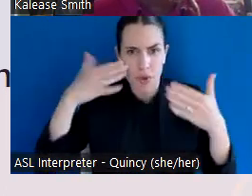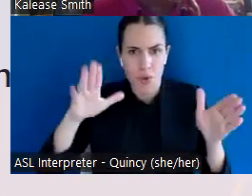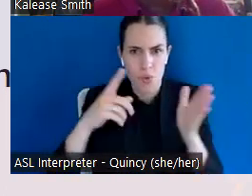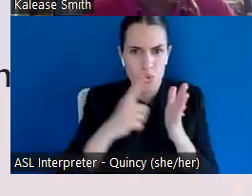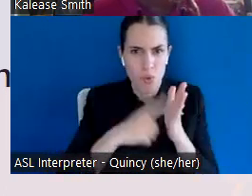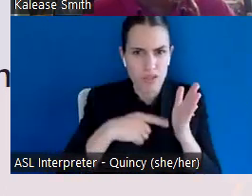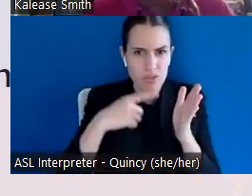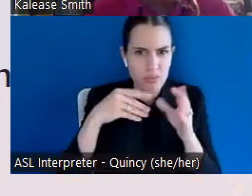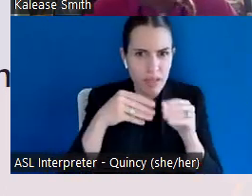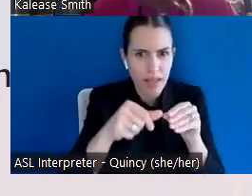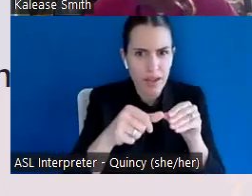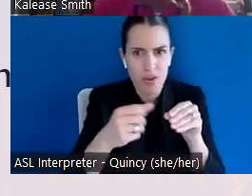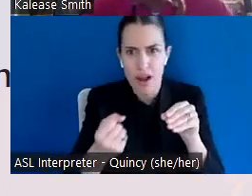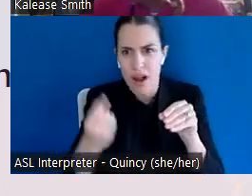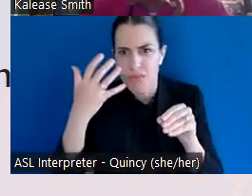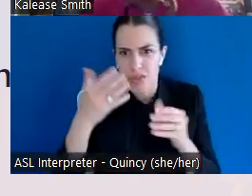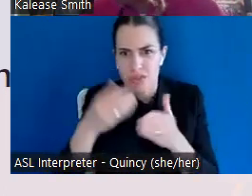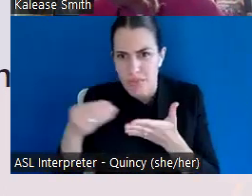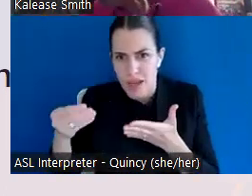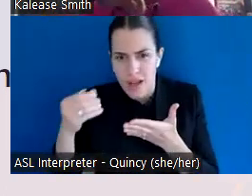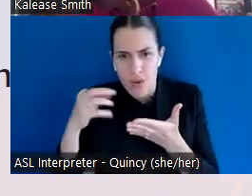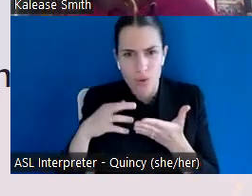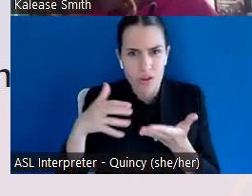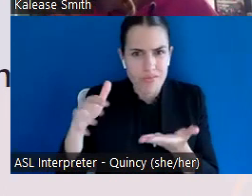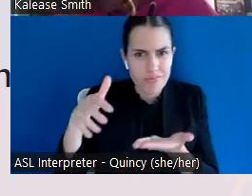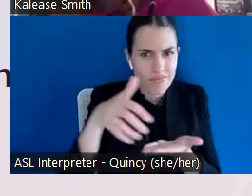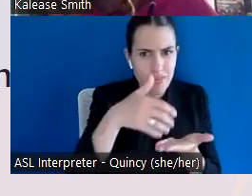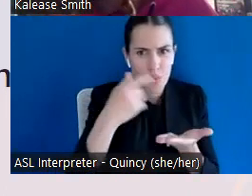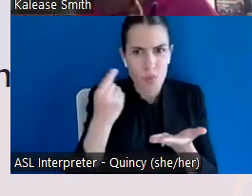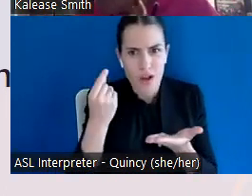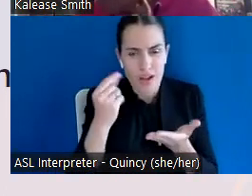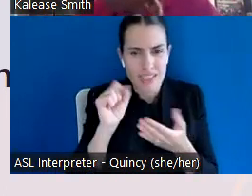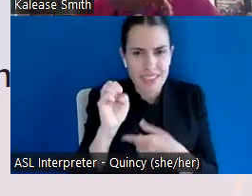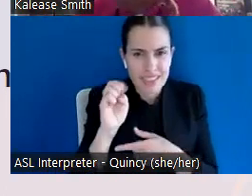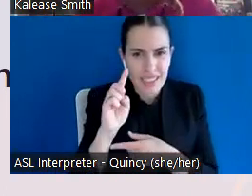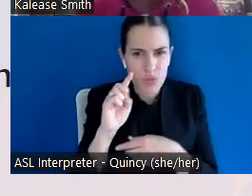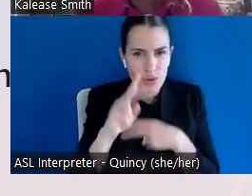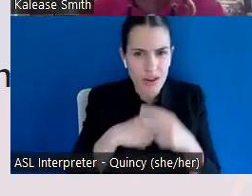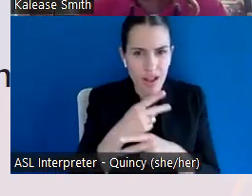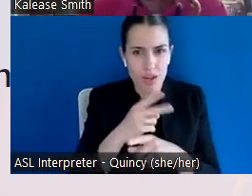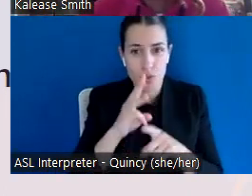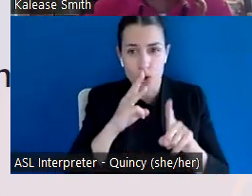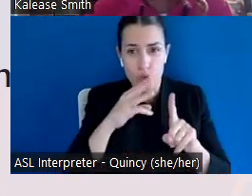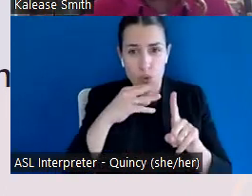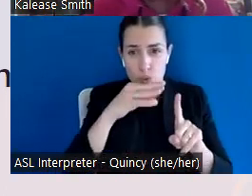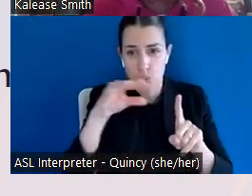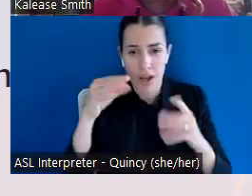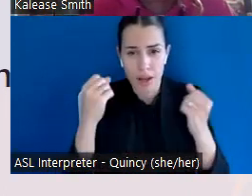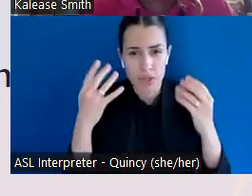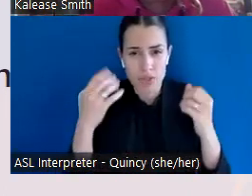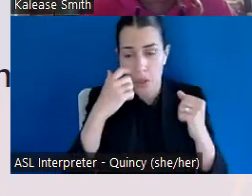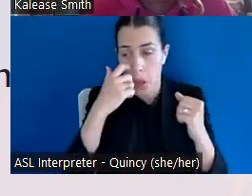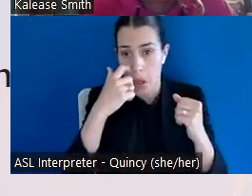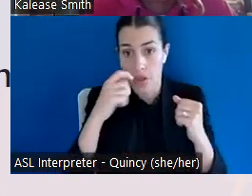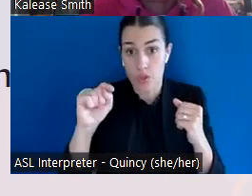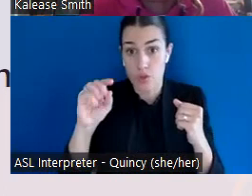much supplies or how much seed you have to buy. You don't know how much water you might need. You might not have all the tools, all those